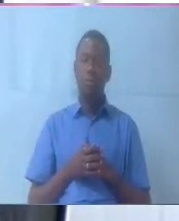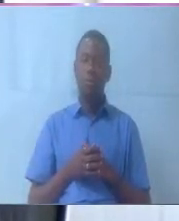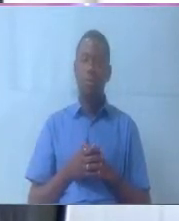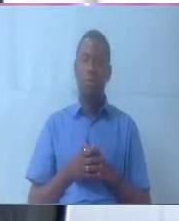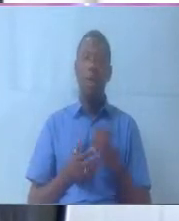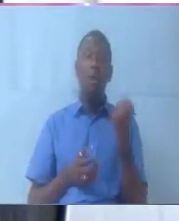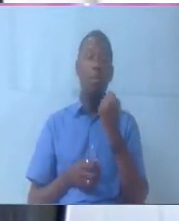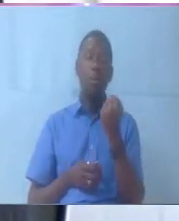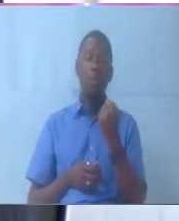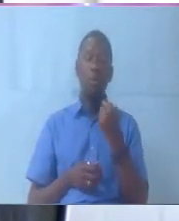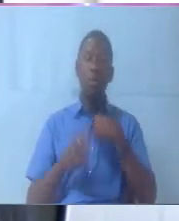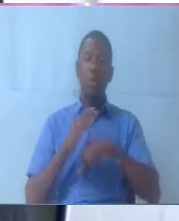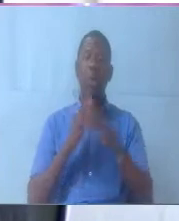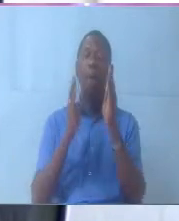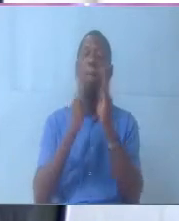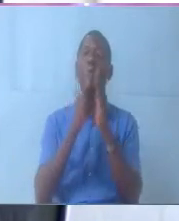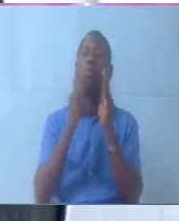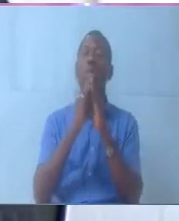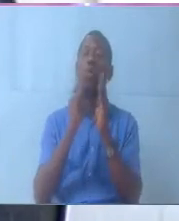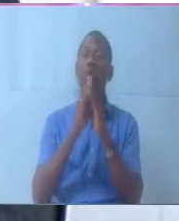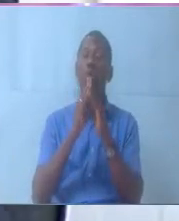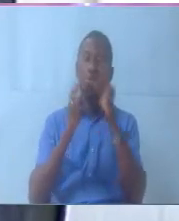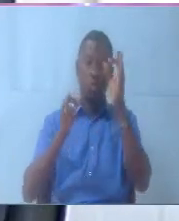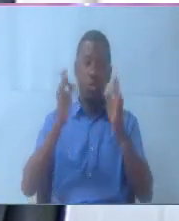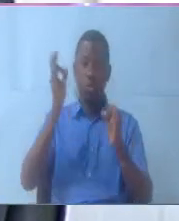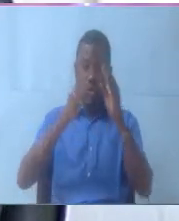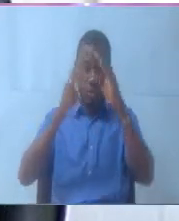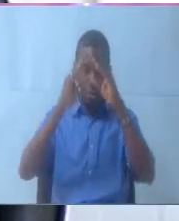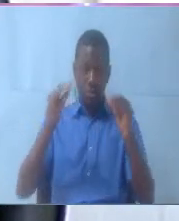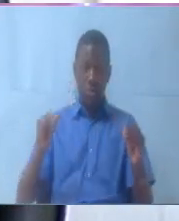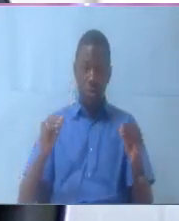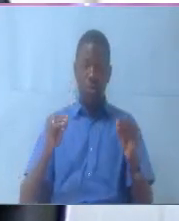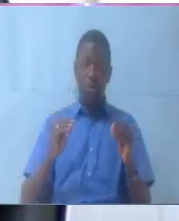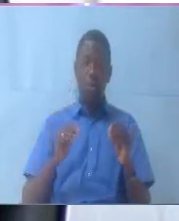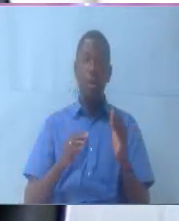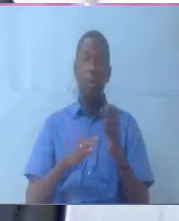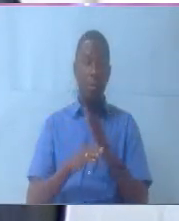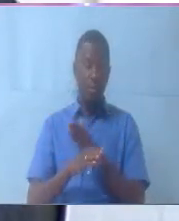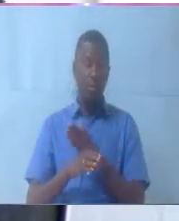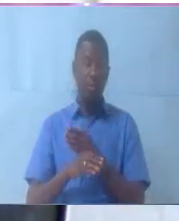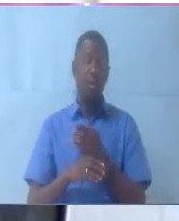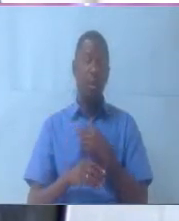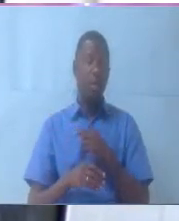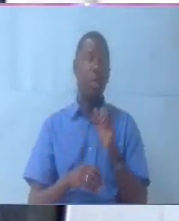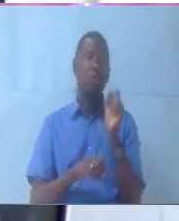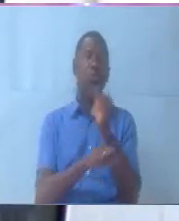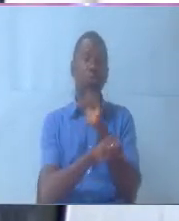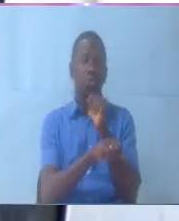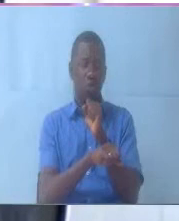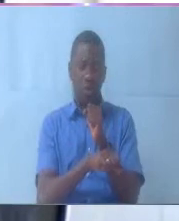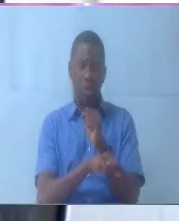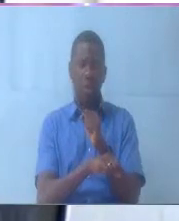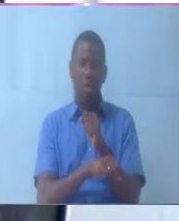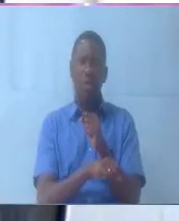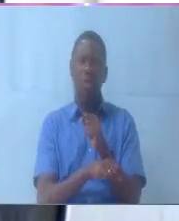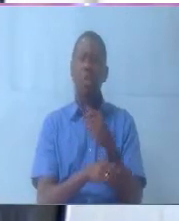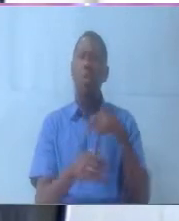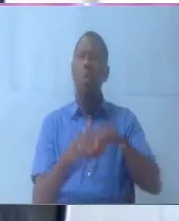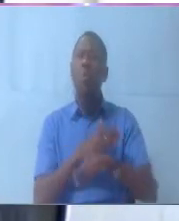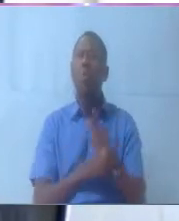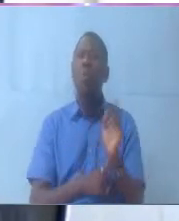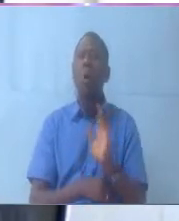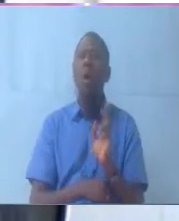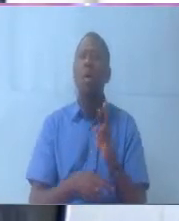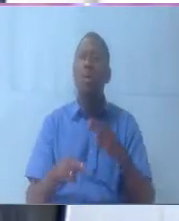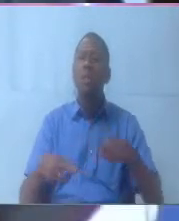Bundung Court, bundung kiti bundala before that, Sukuta is in West Coast region. janni o fango be kala sukuta be birkama tundole